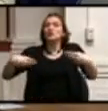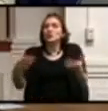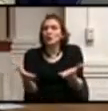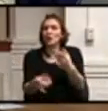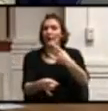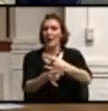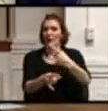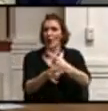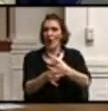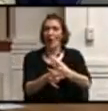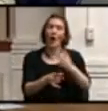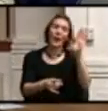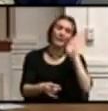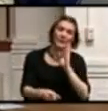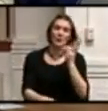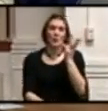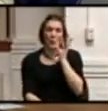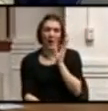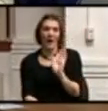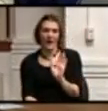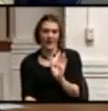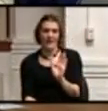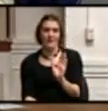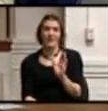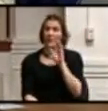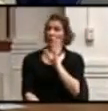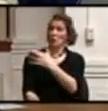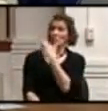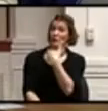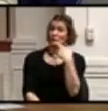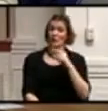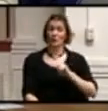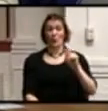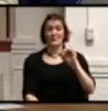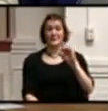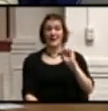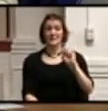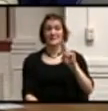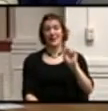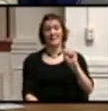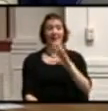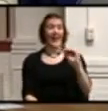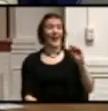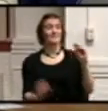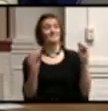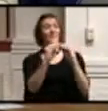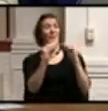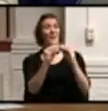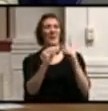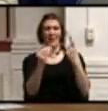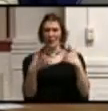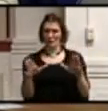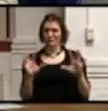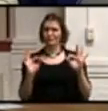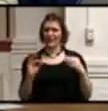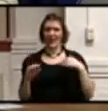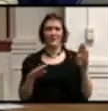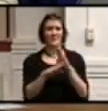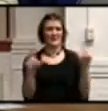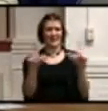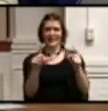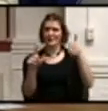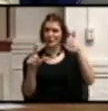of beer and wine, et cetera, at Northside Subs and More. They are in possession of current business